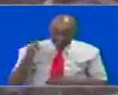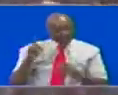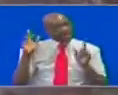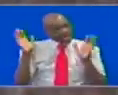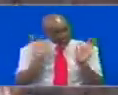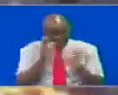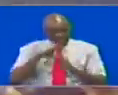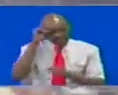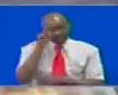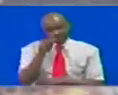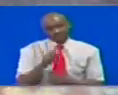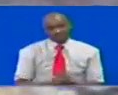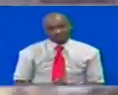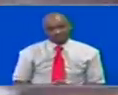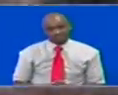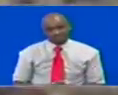lessons.